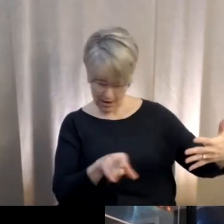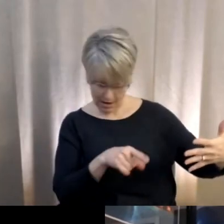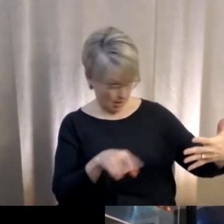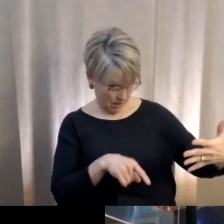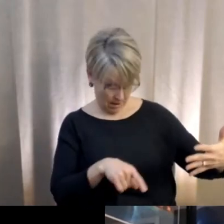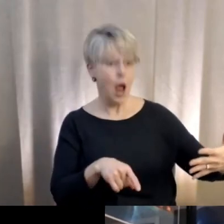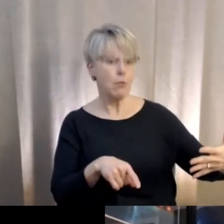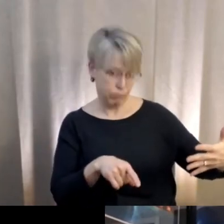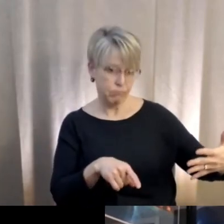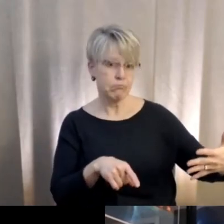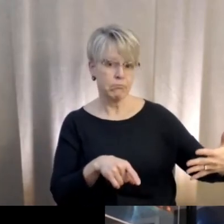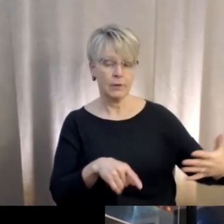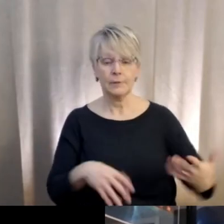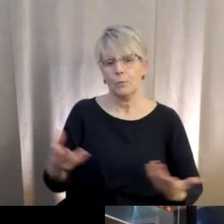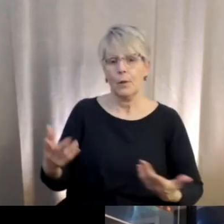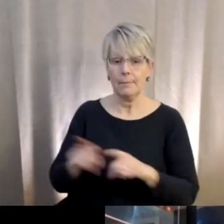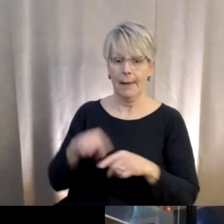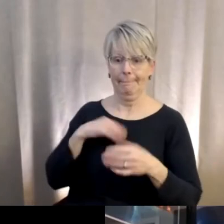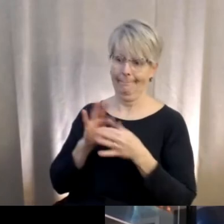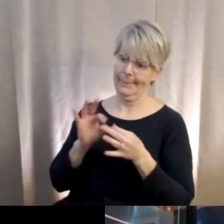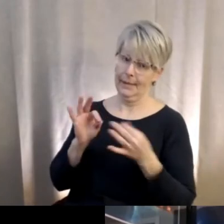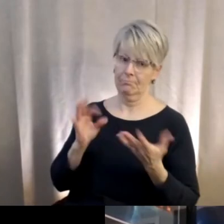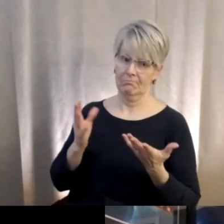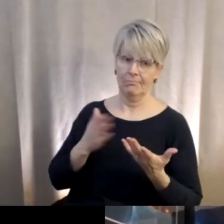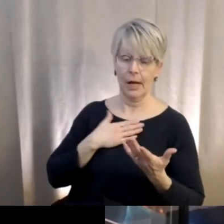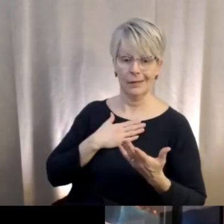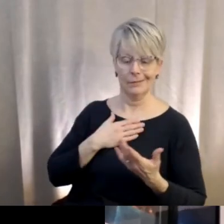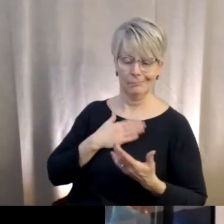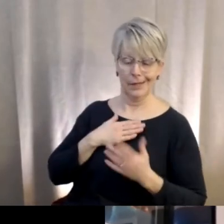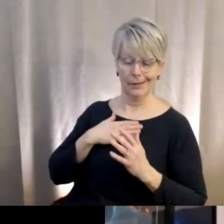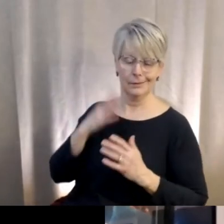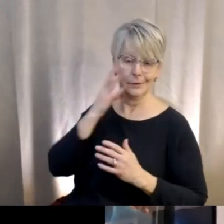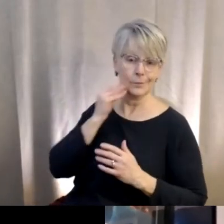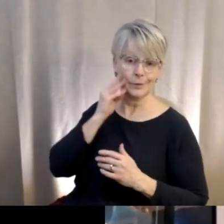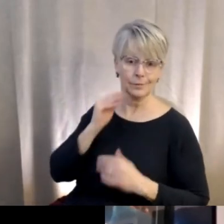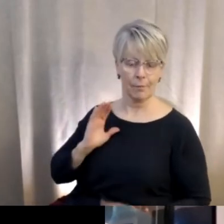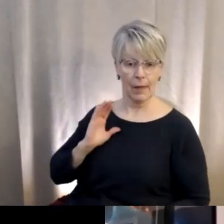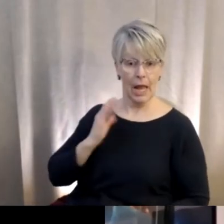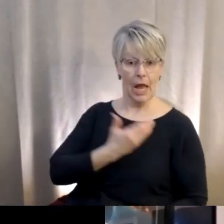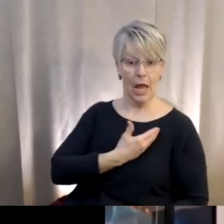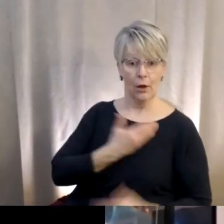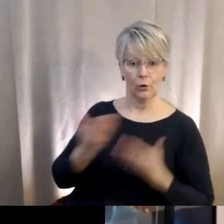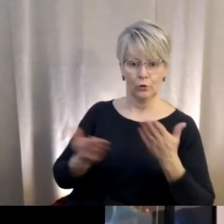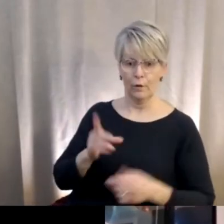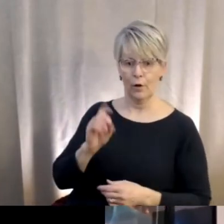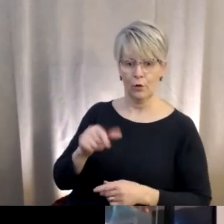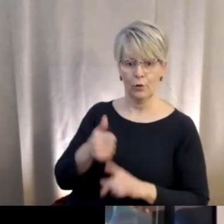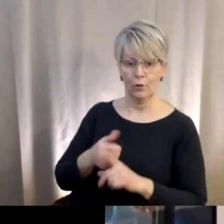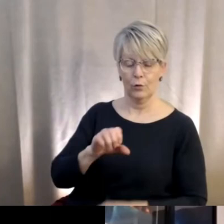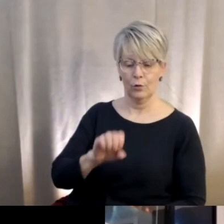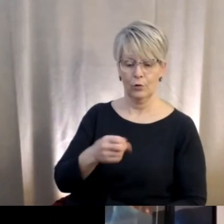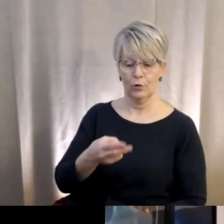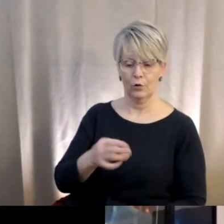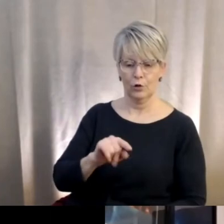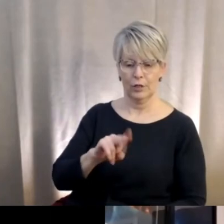Yeah, like I can say, just sort of anecdotally, if it helps, that, you know, our service dog in this house is a Shih Tzu